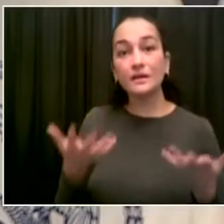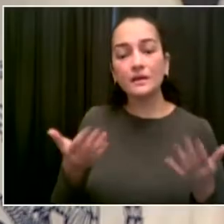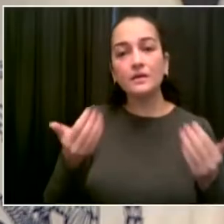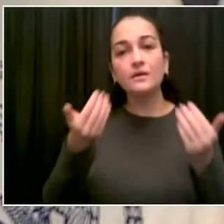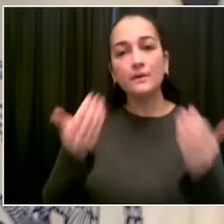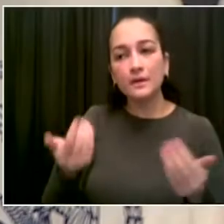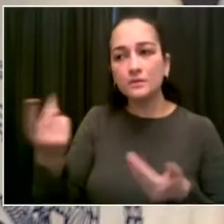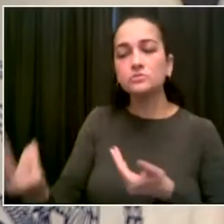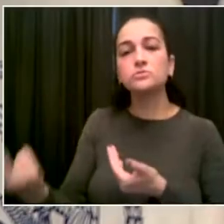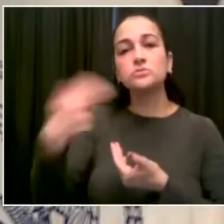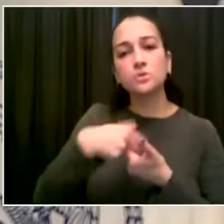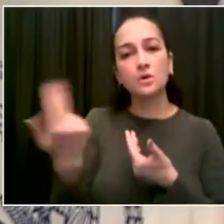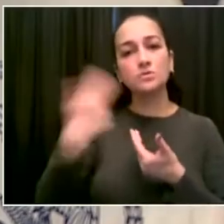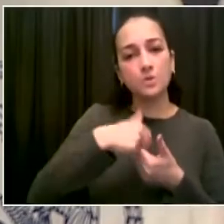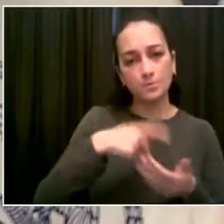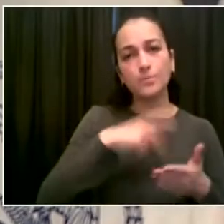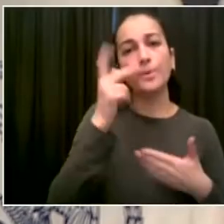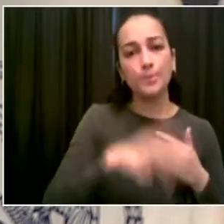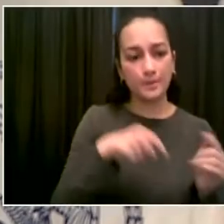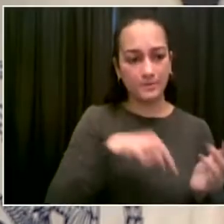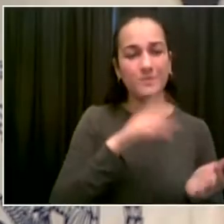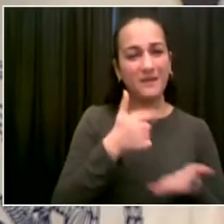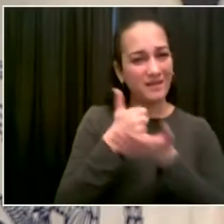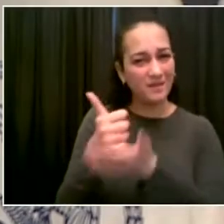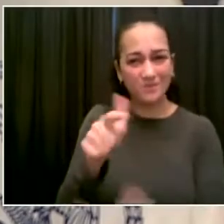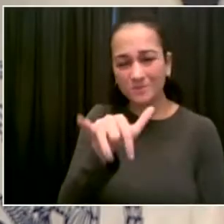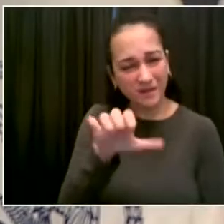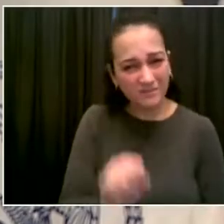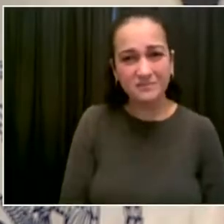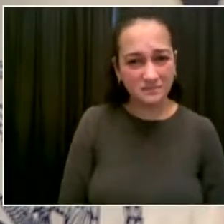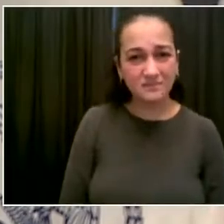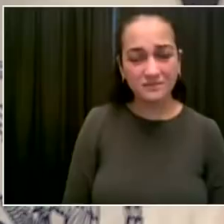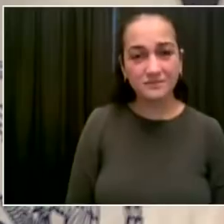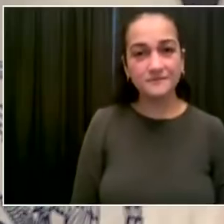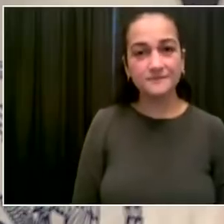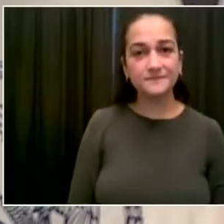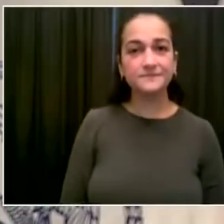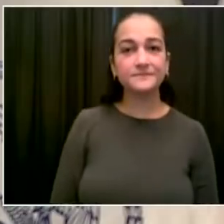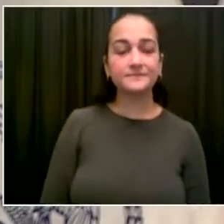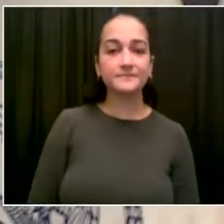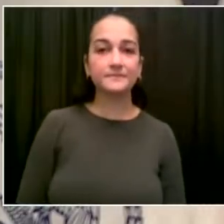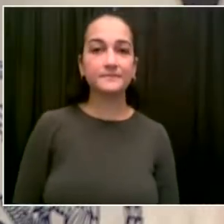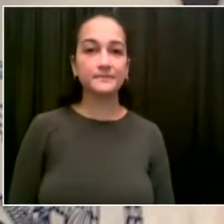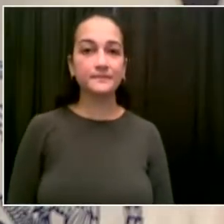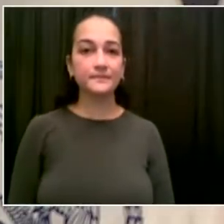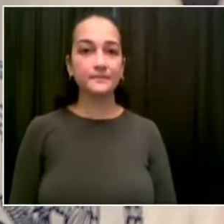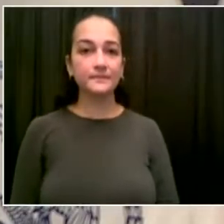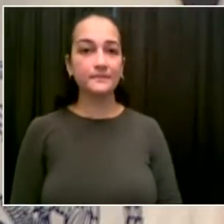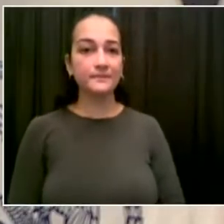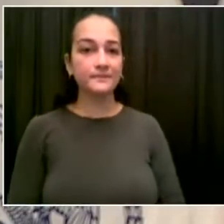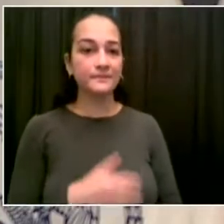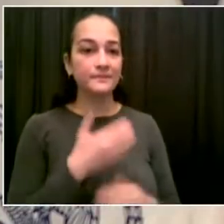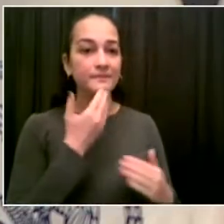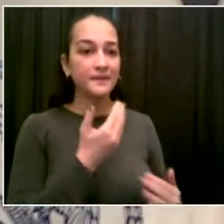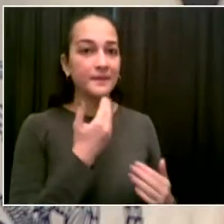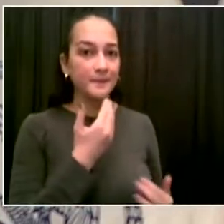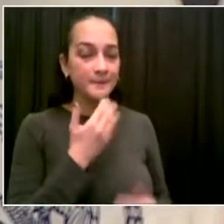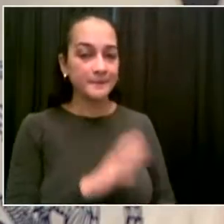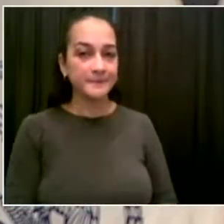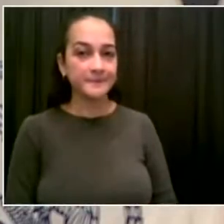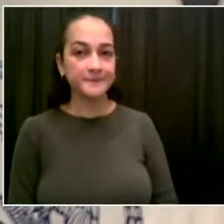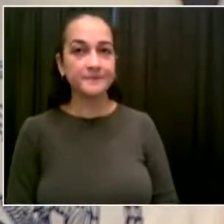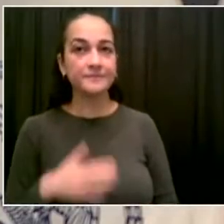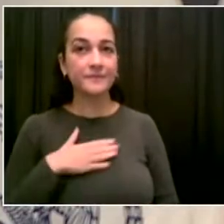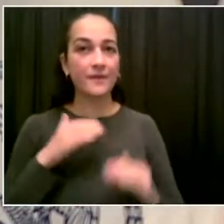James. Thank you for that. Also, on behalf of my colleague Henry Rossoff, another question